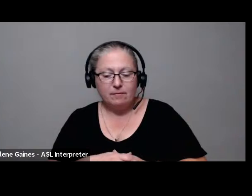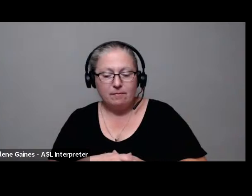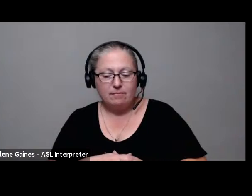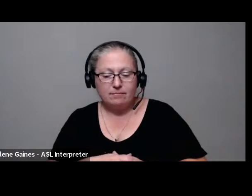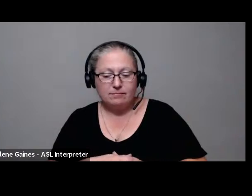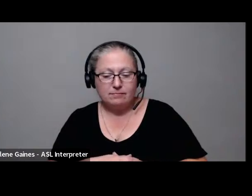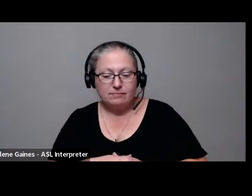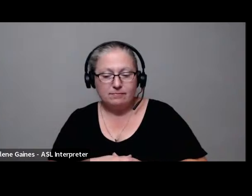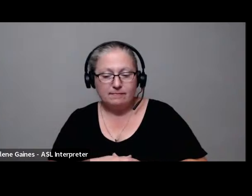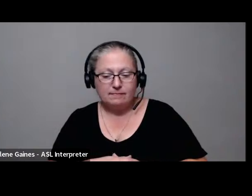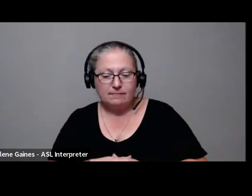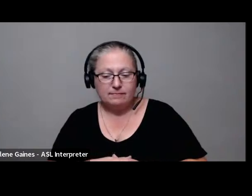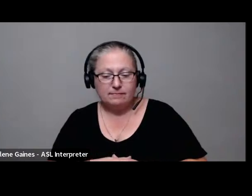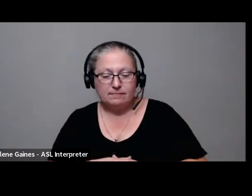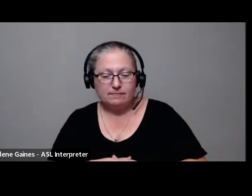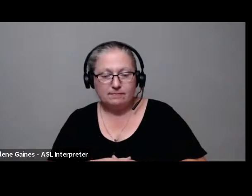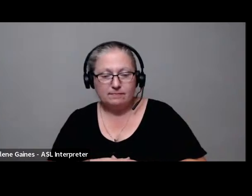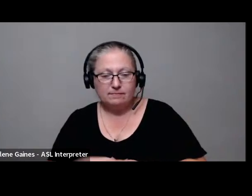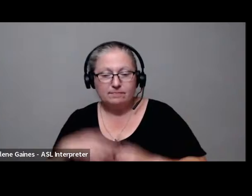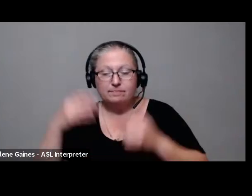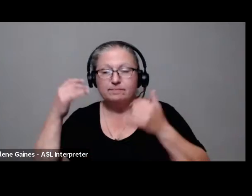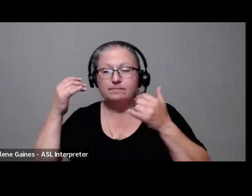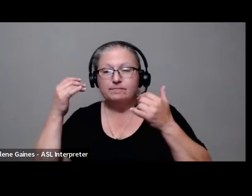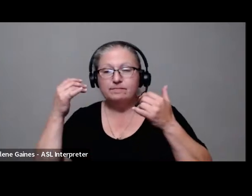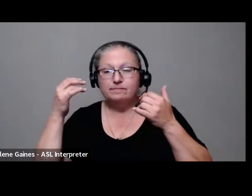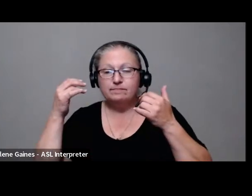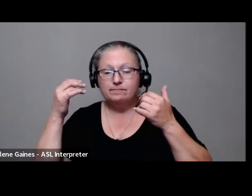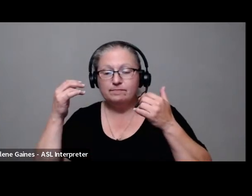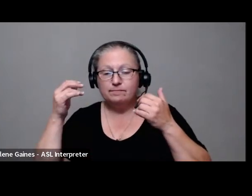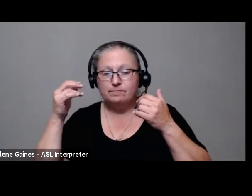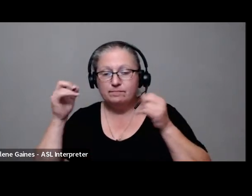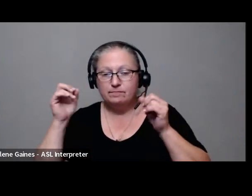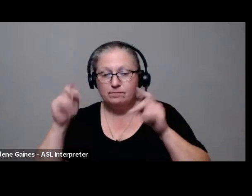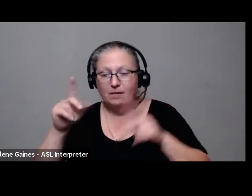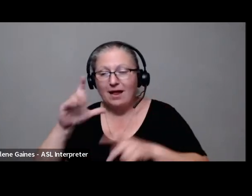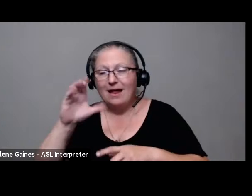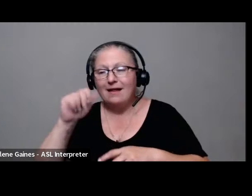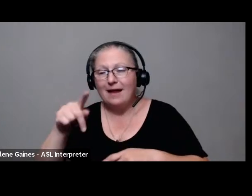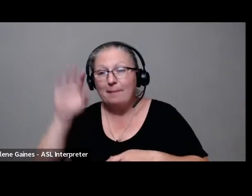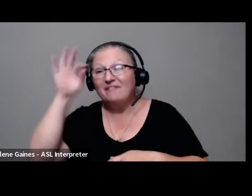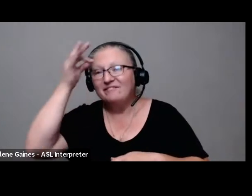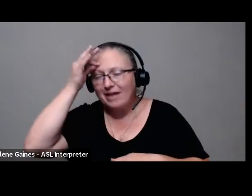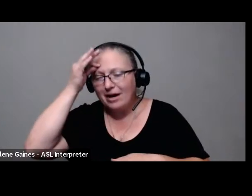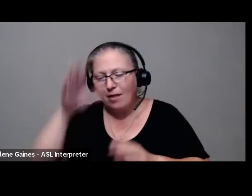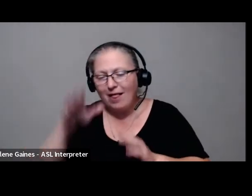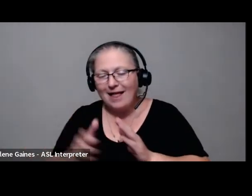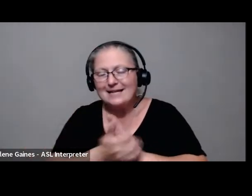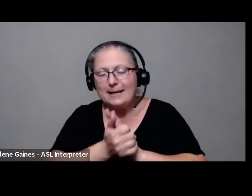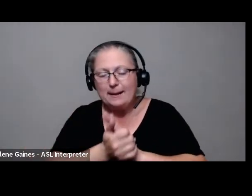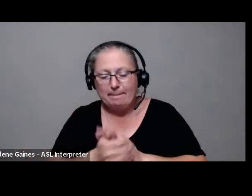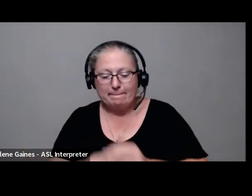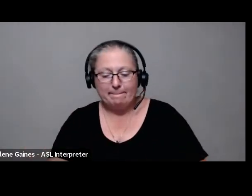Let's see what else. LCAP federal addendum. Okay. Oh, yes. LCAP federal addendum.